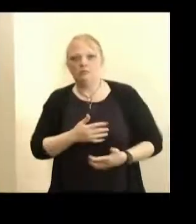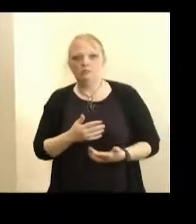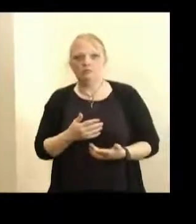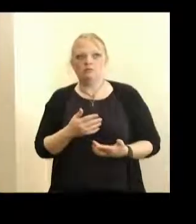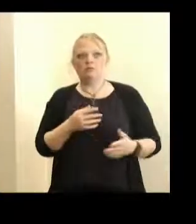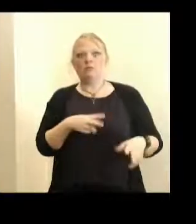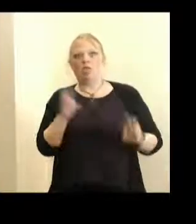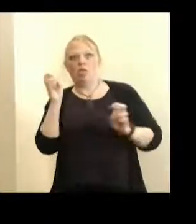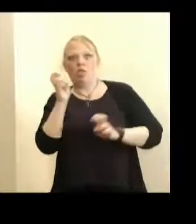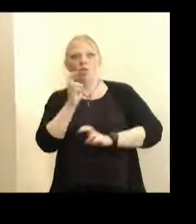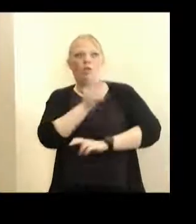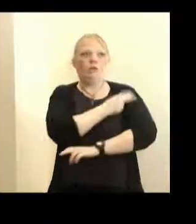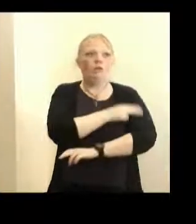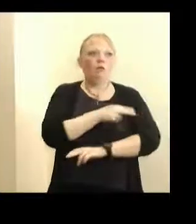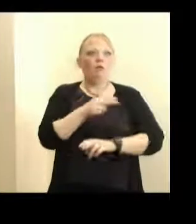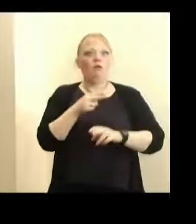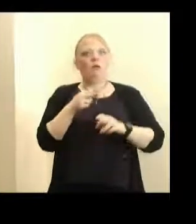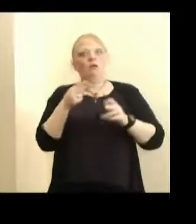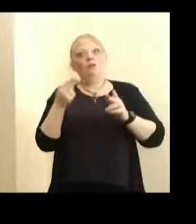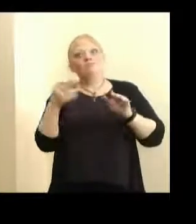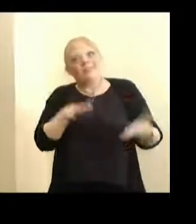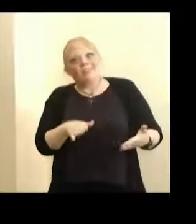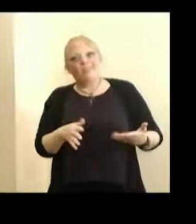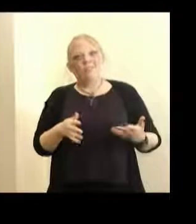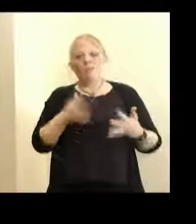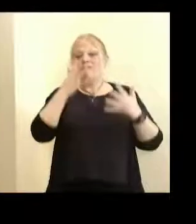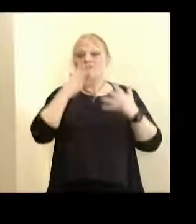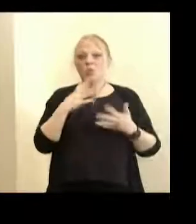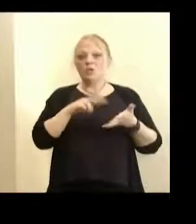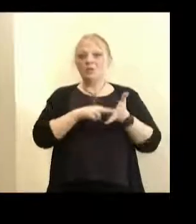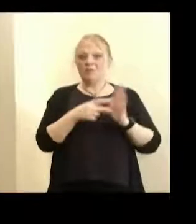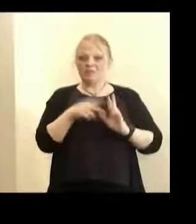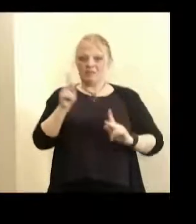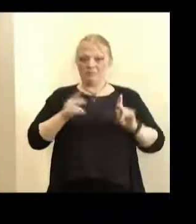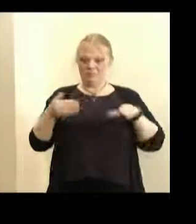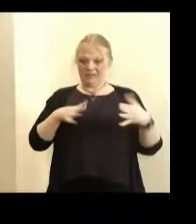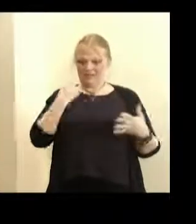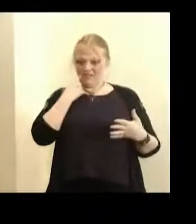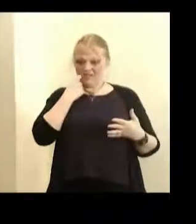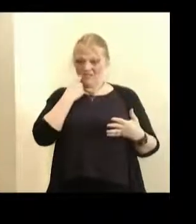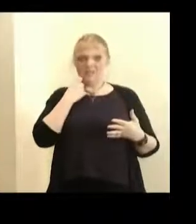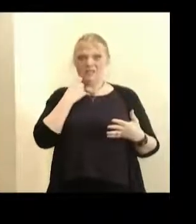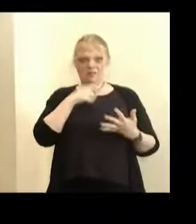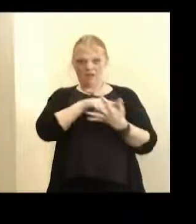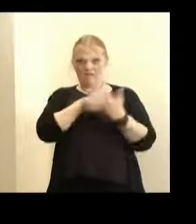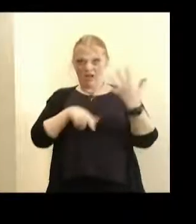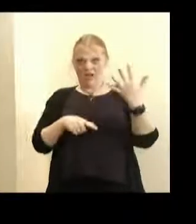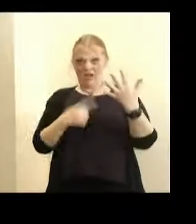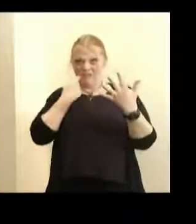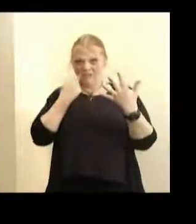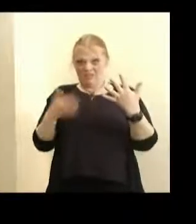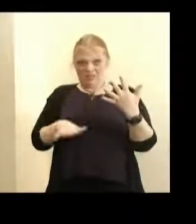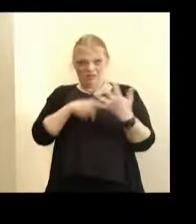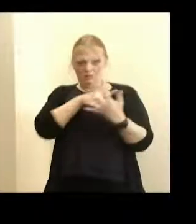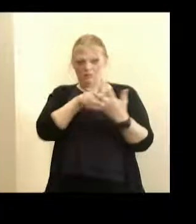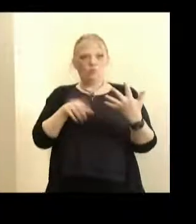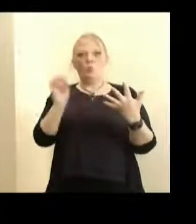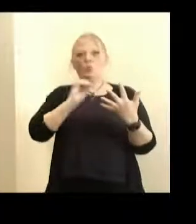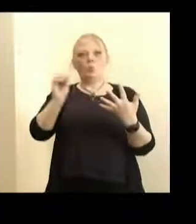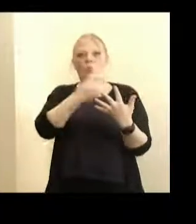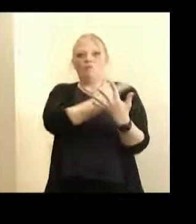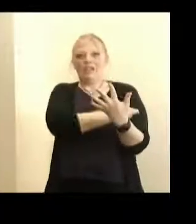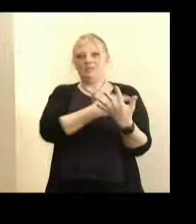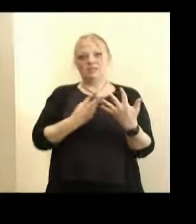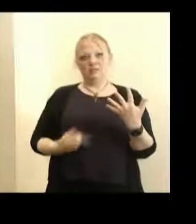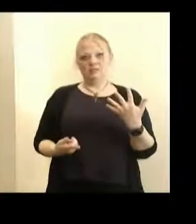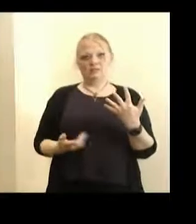and death. So unfortunately, this means the individuals who've died recently, not a single one of them that we know of had been fully